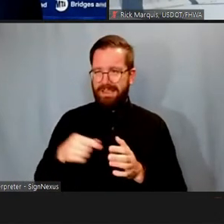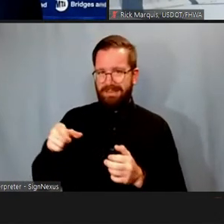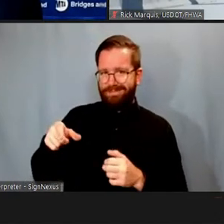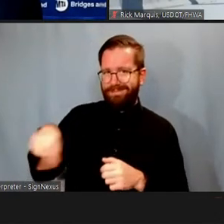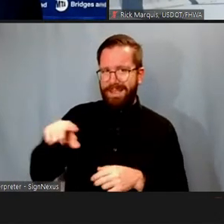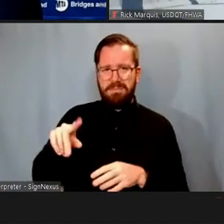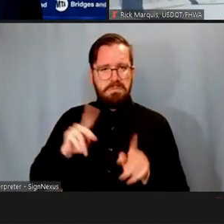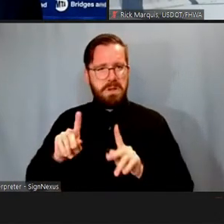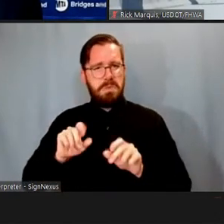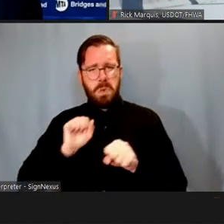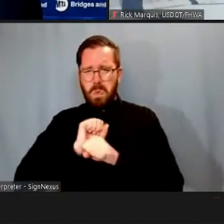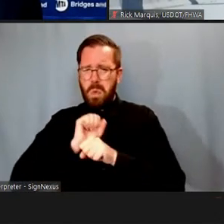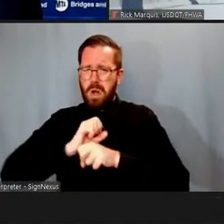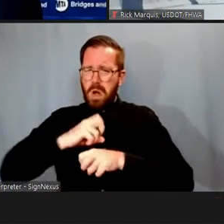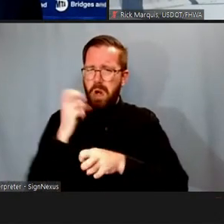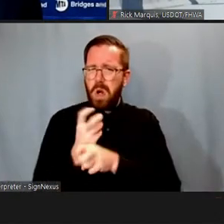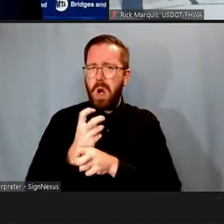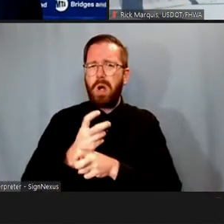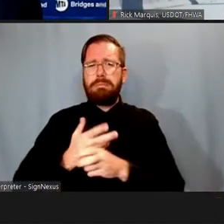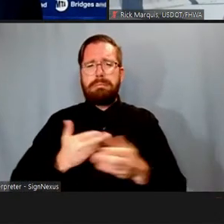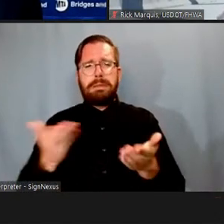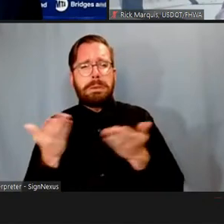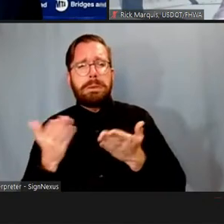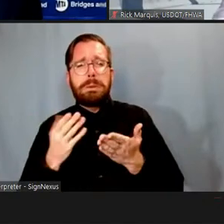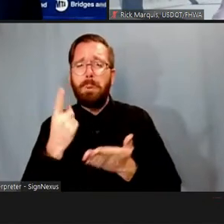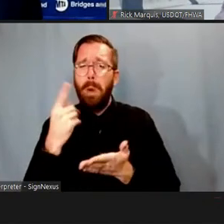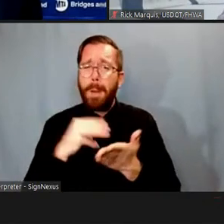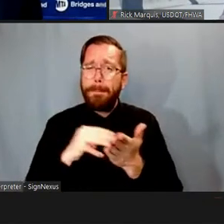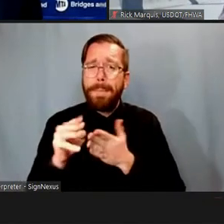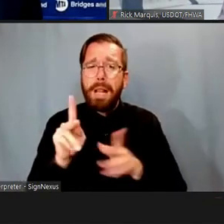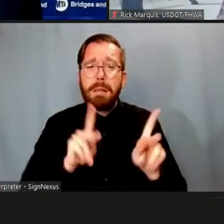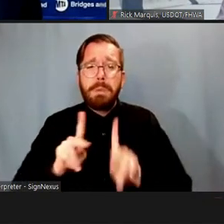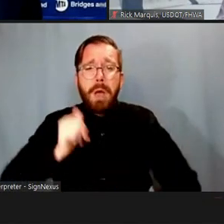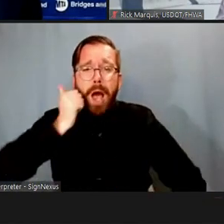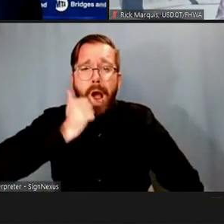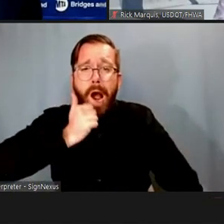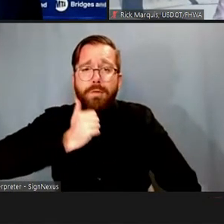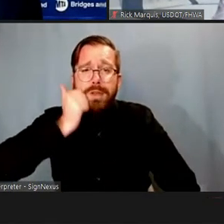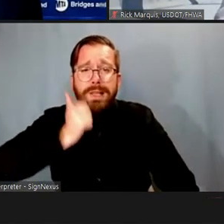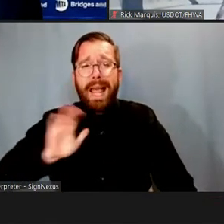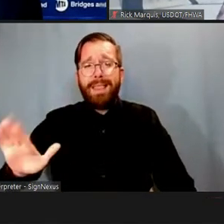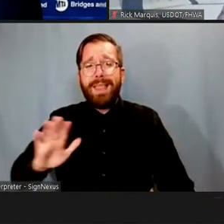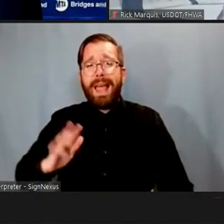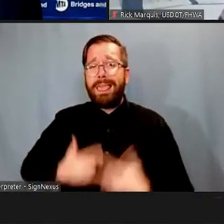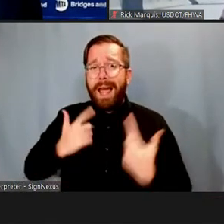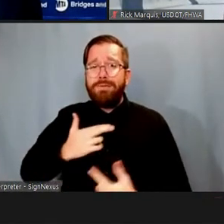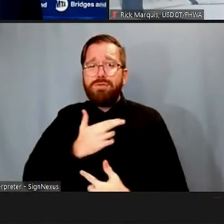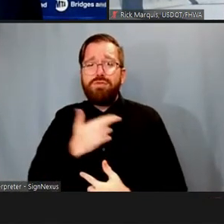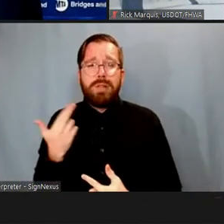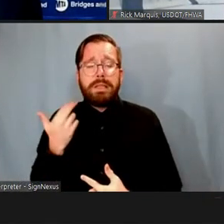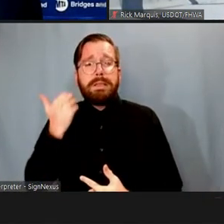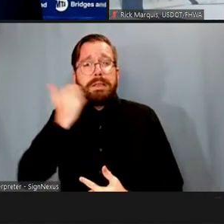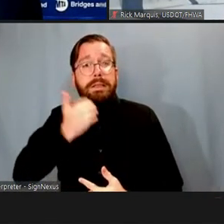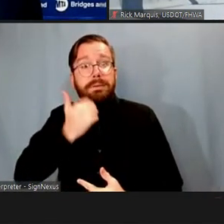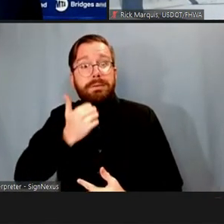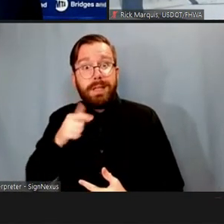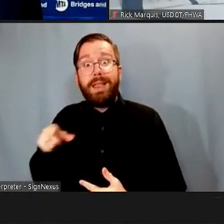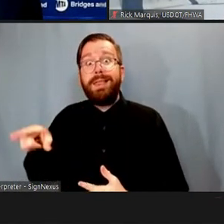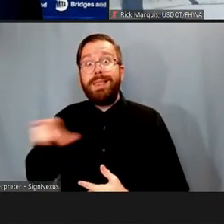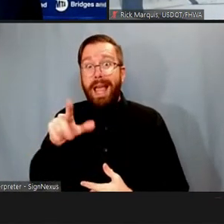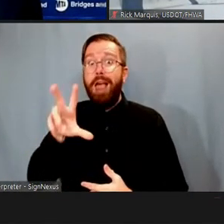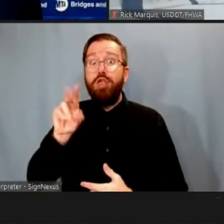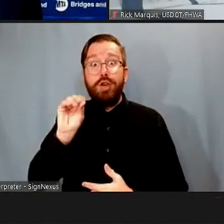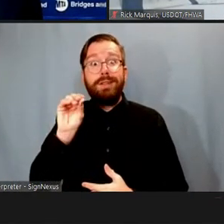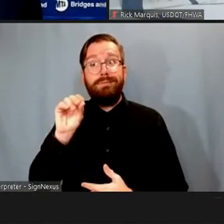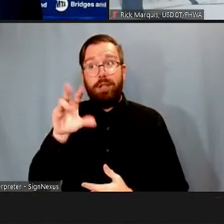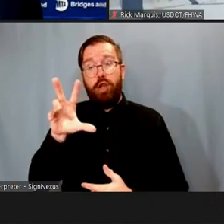serves a million people every single day puts their lives on the job they're 30 times more likely to be killed on this job